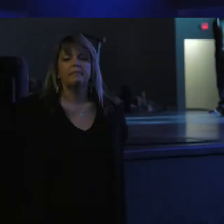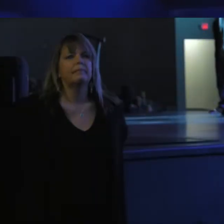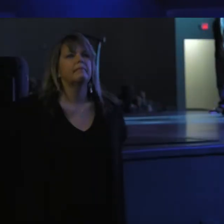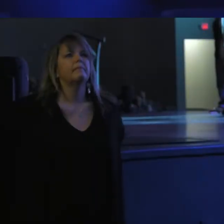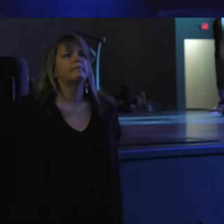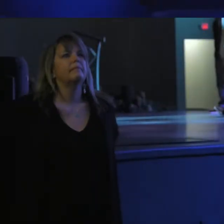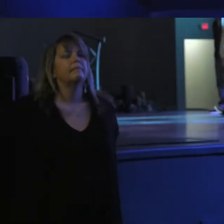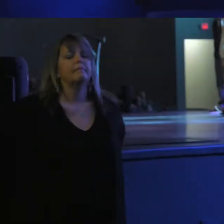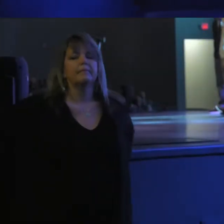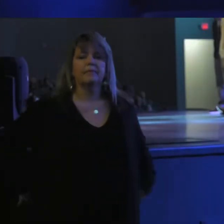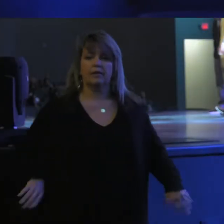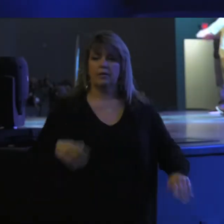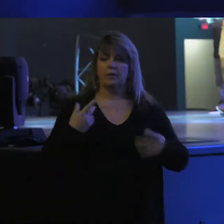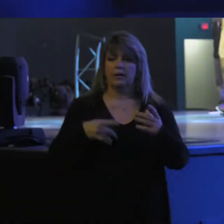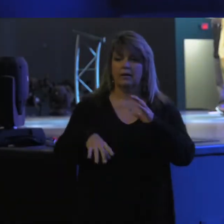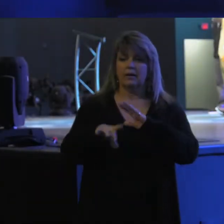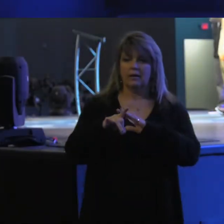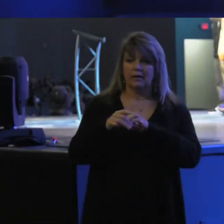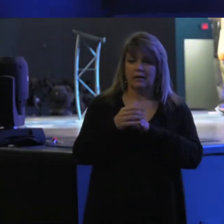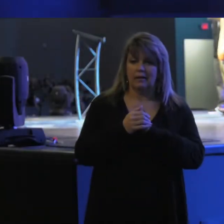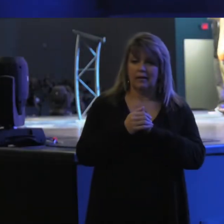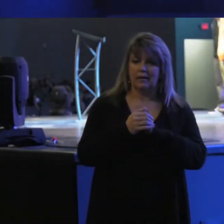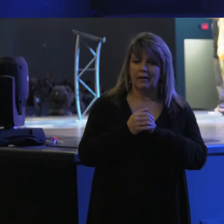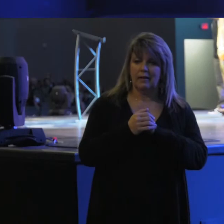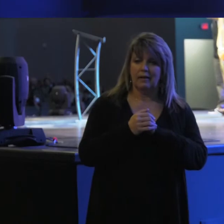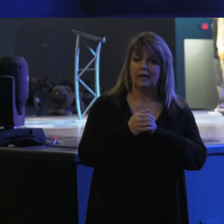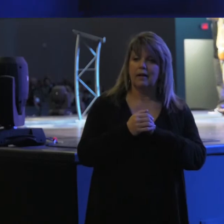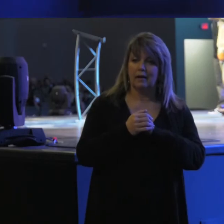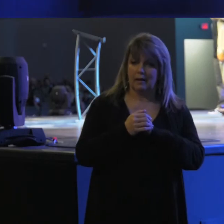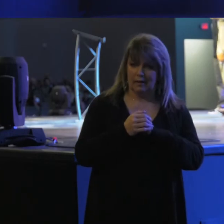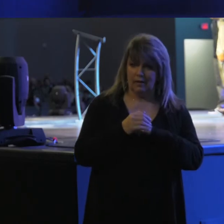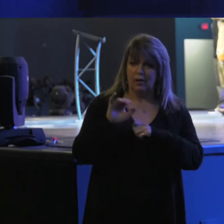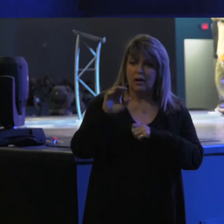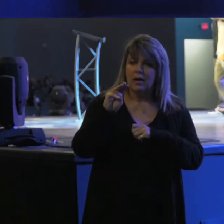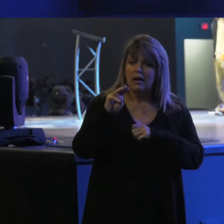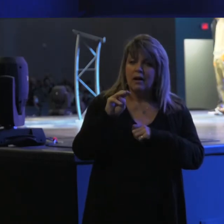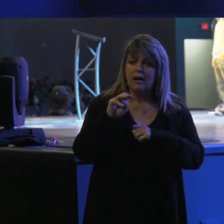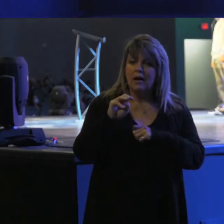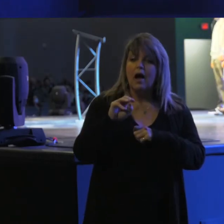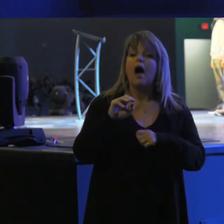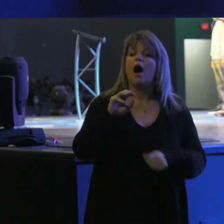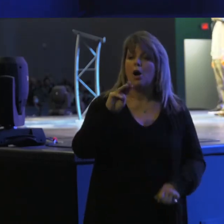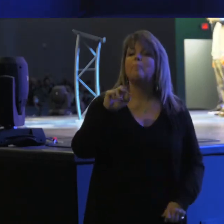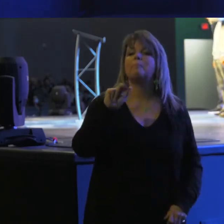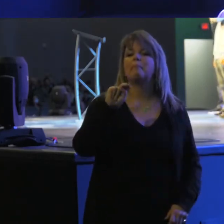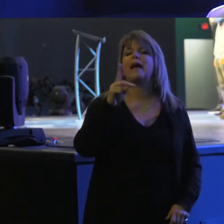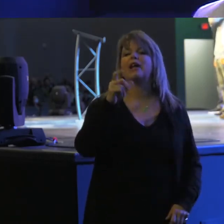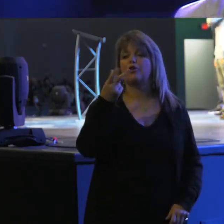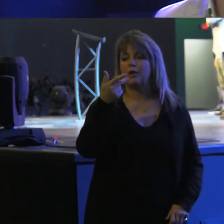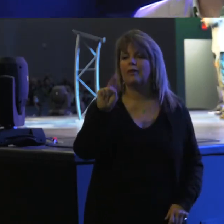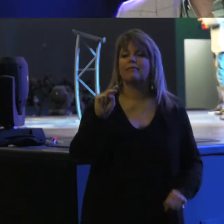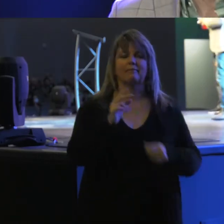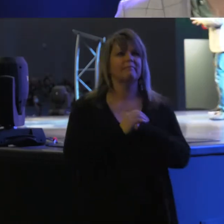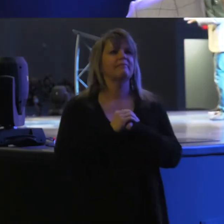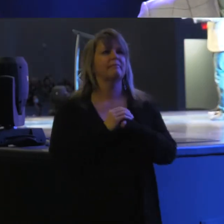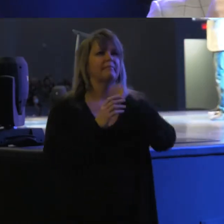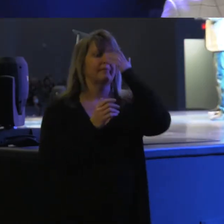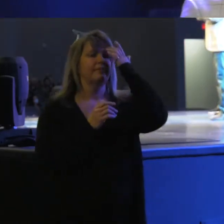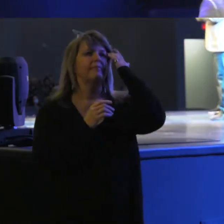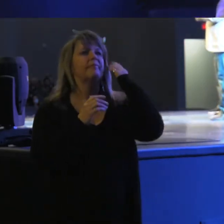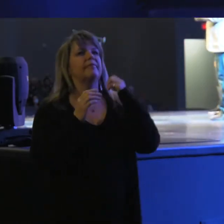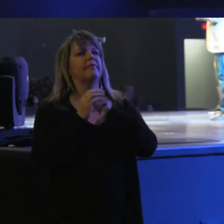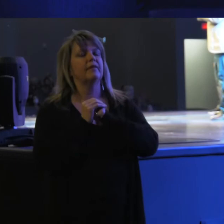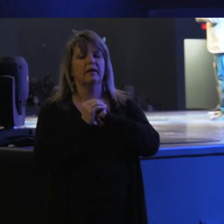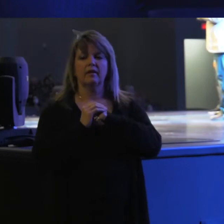Church family, we discovered there's not a single church in this ever-growing county targeting people that Pastor John and his family